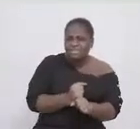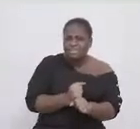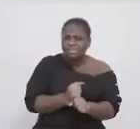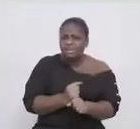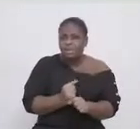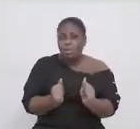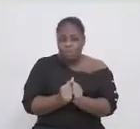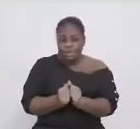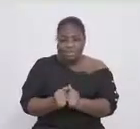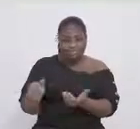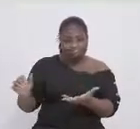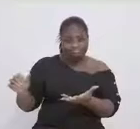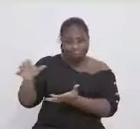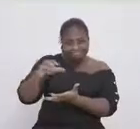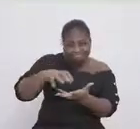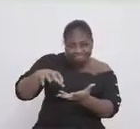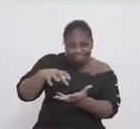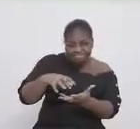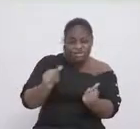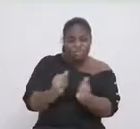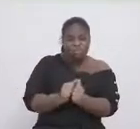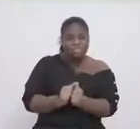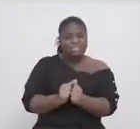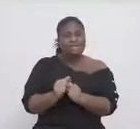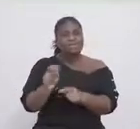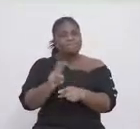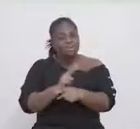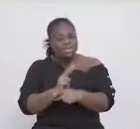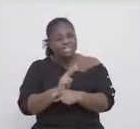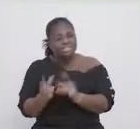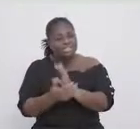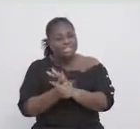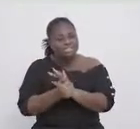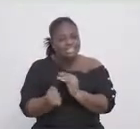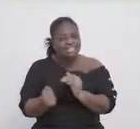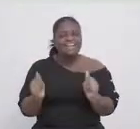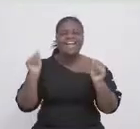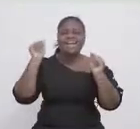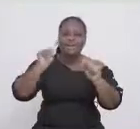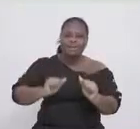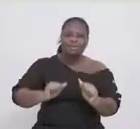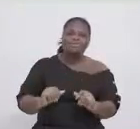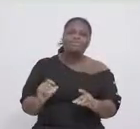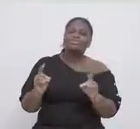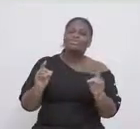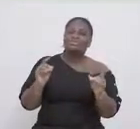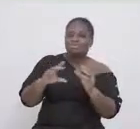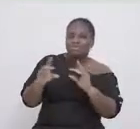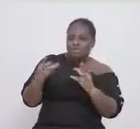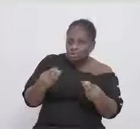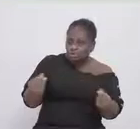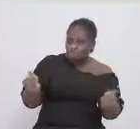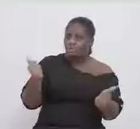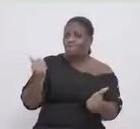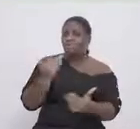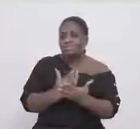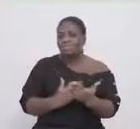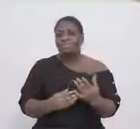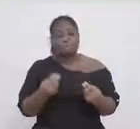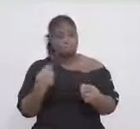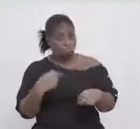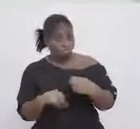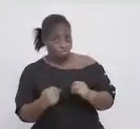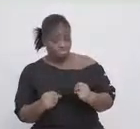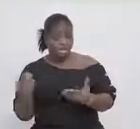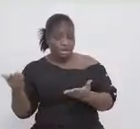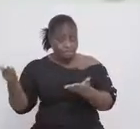with a mixture of technical skills, human-centered design, they were able to really break down the problems that they had and come up